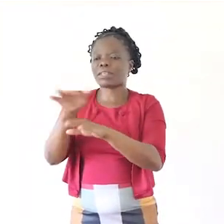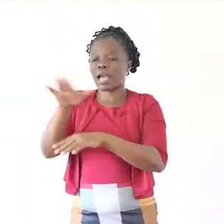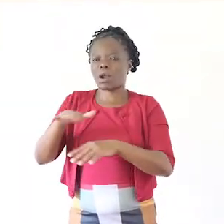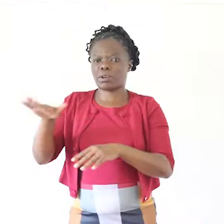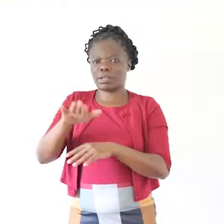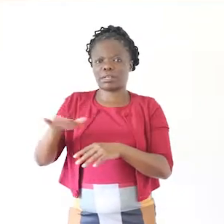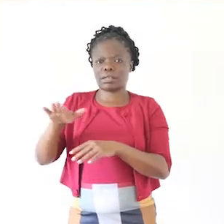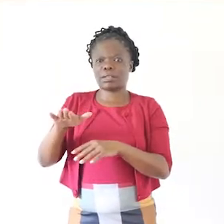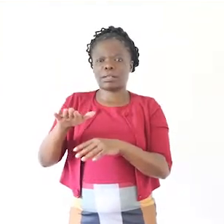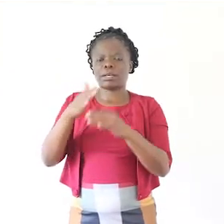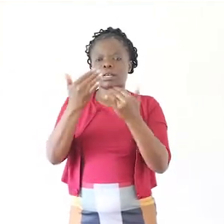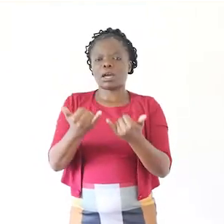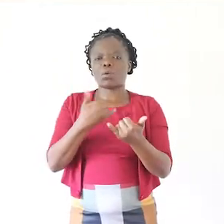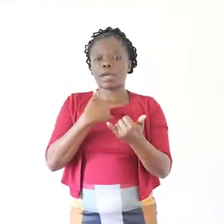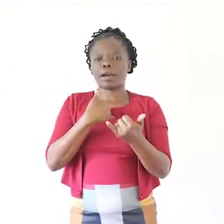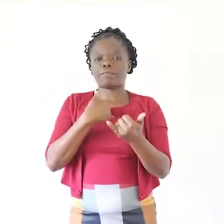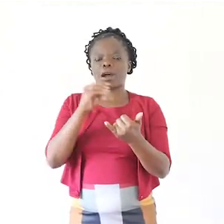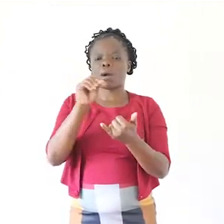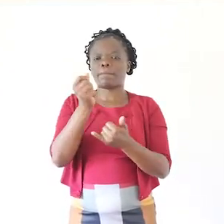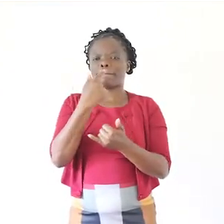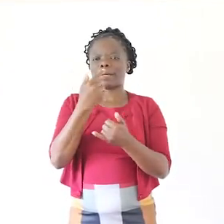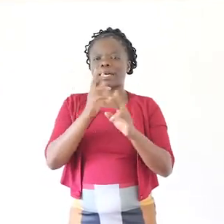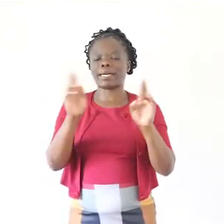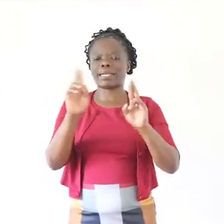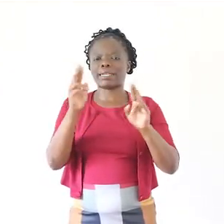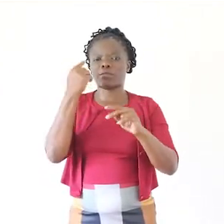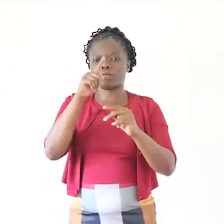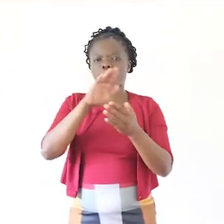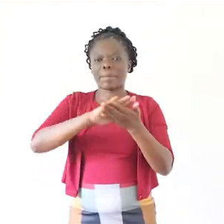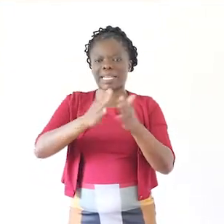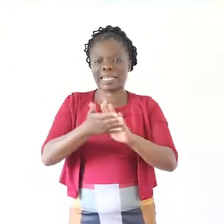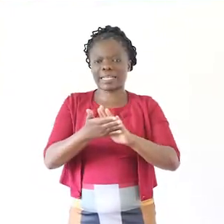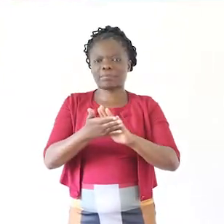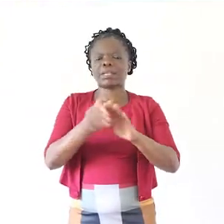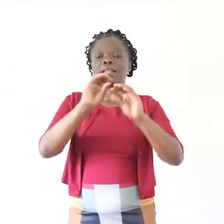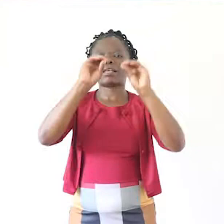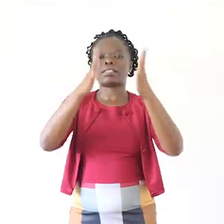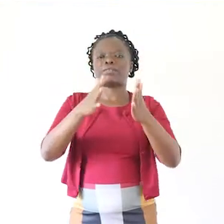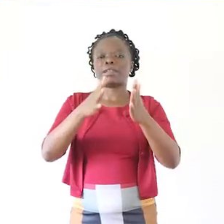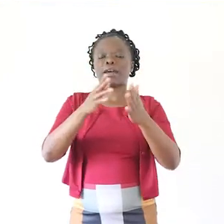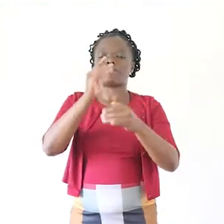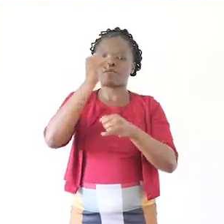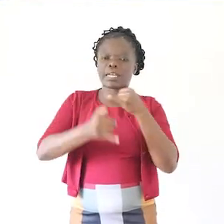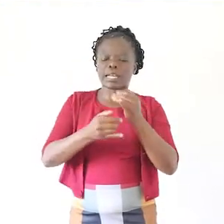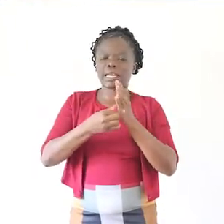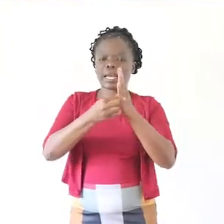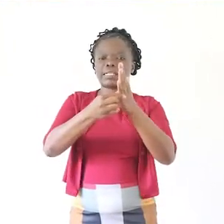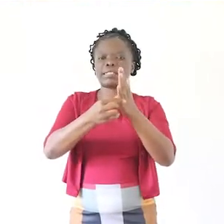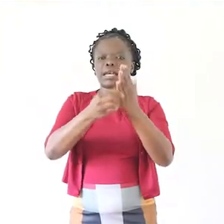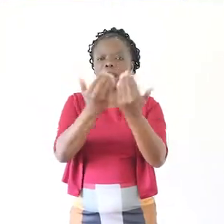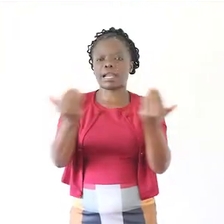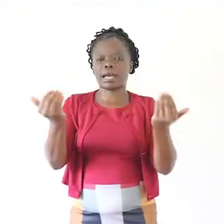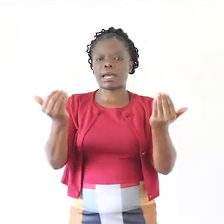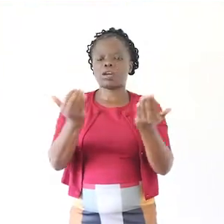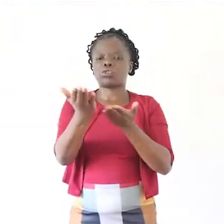Good. And now we have our peanuts ready for packing. The intervener finally guides the